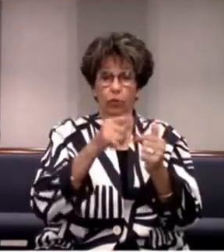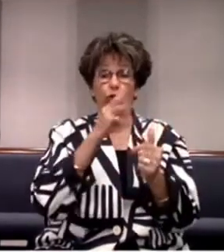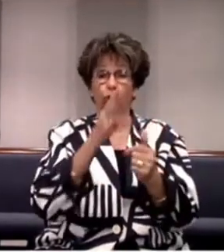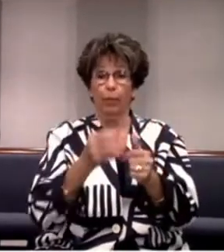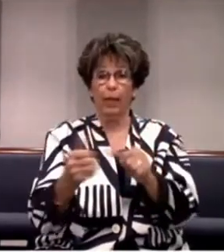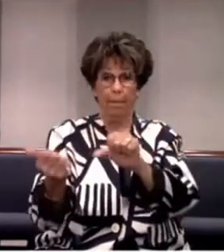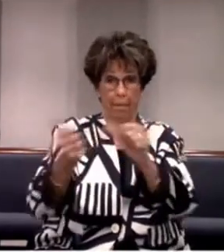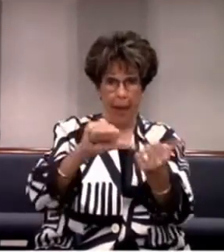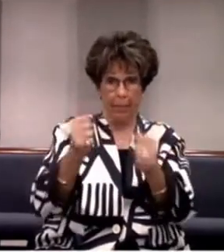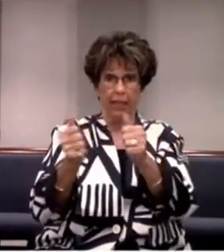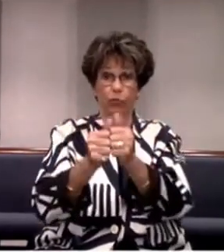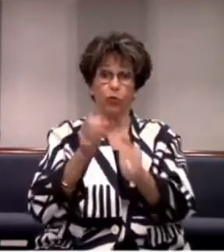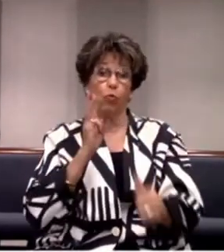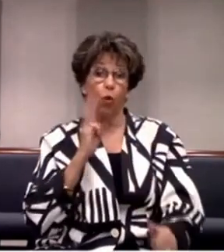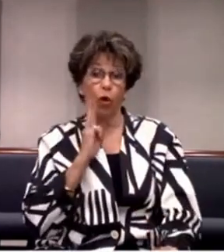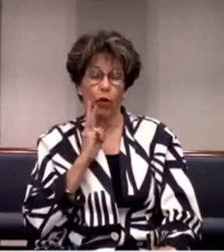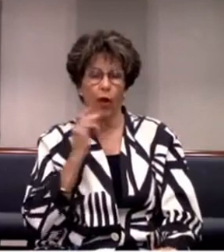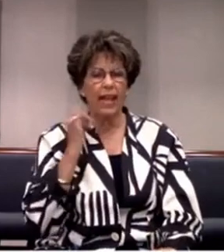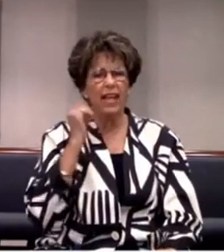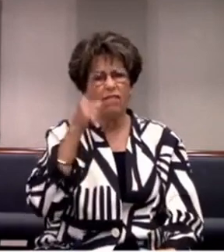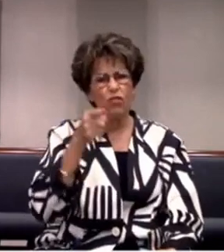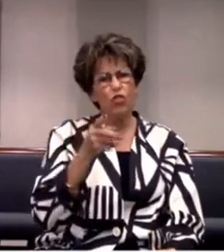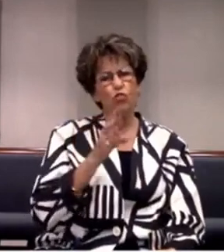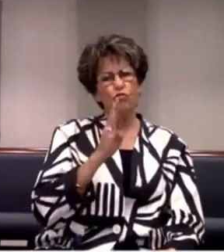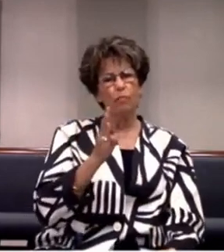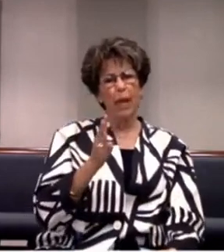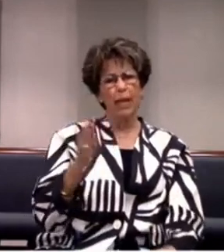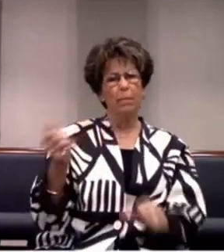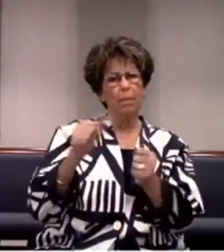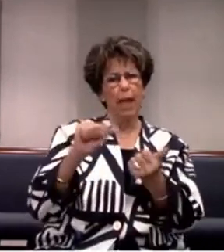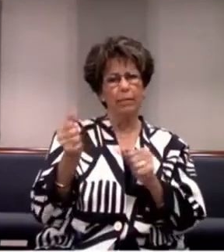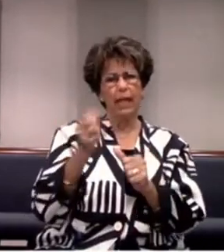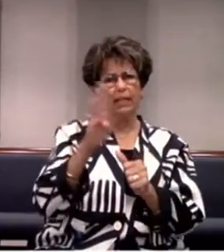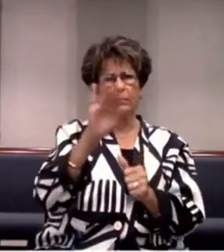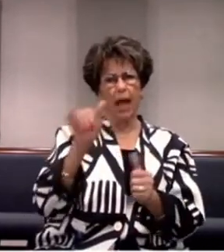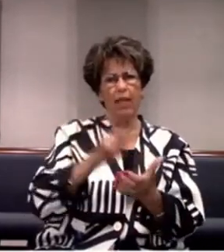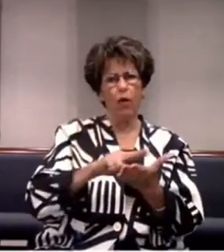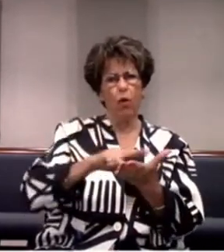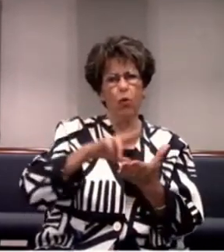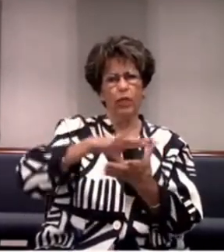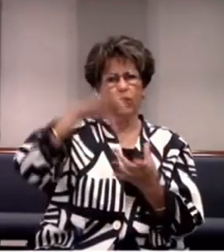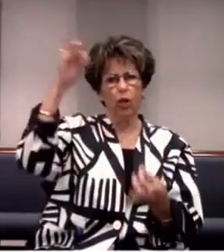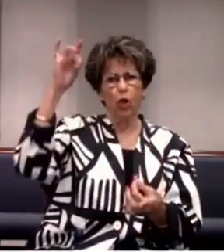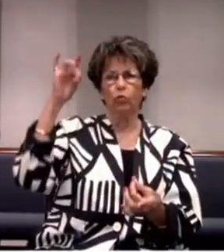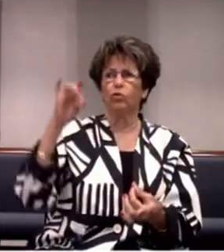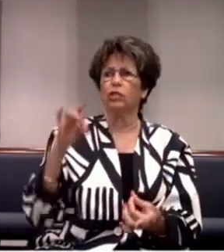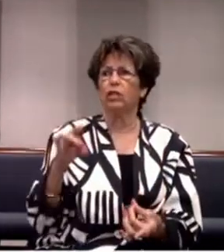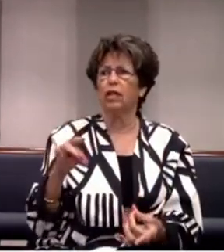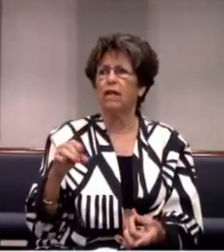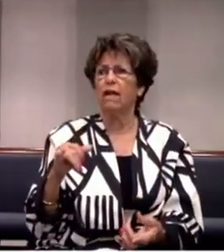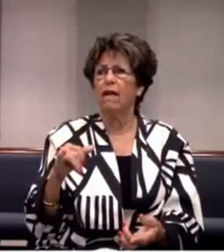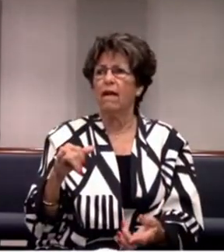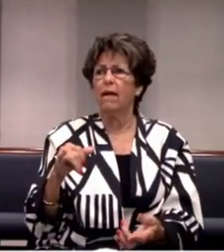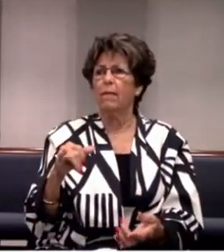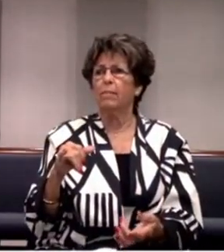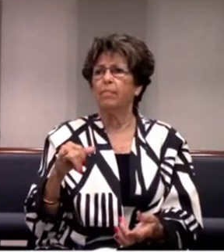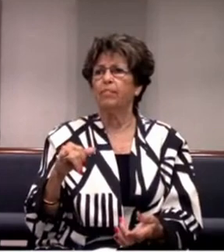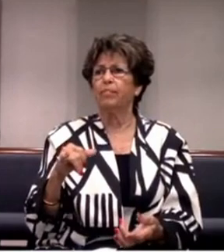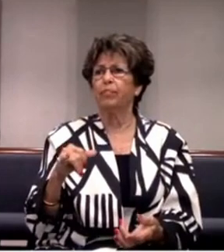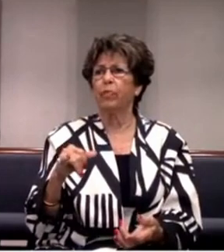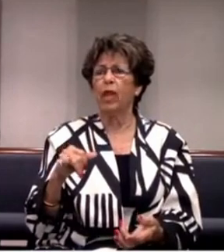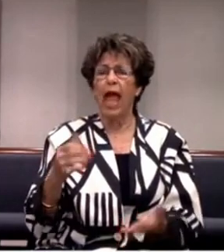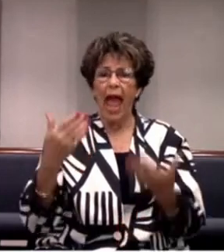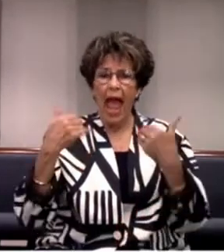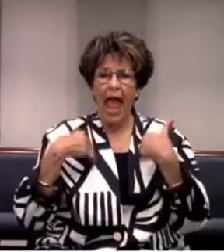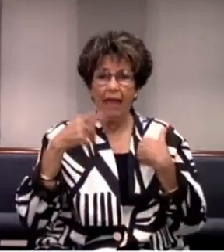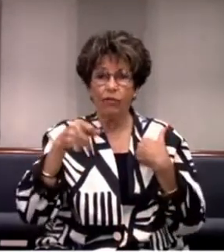If you've been baptized by the Holy Ghost and you've raised your hand that you've been saved, that same other hand should go up when I say,